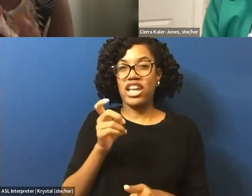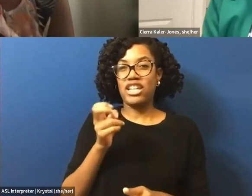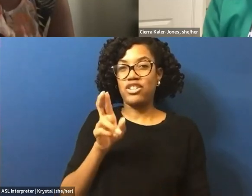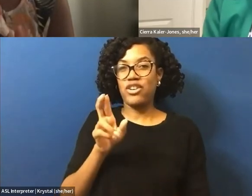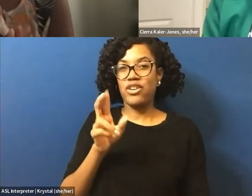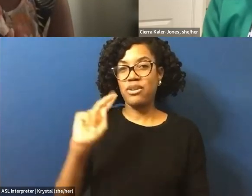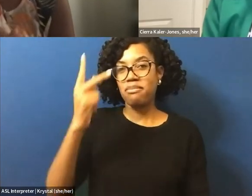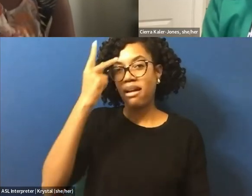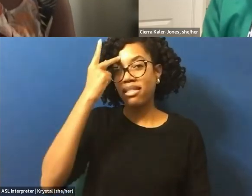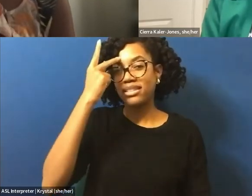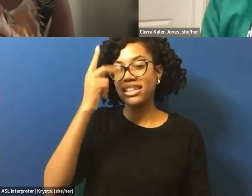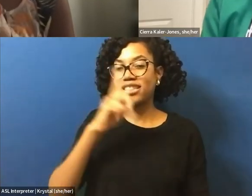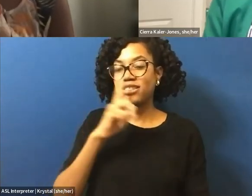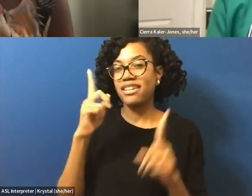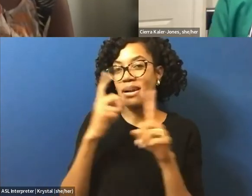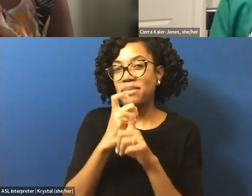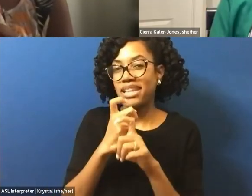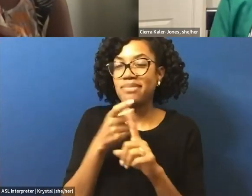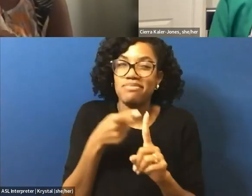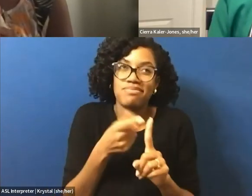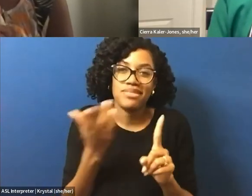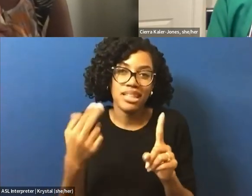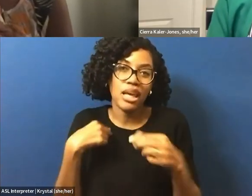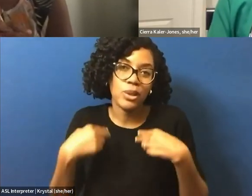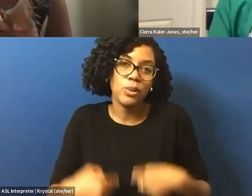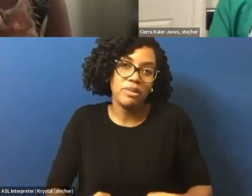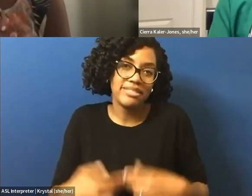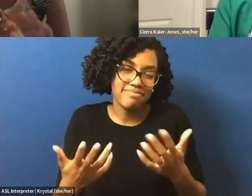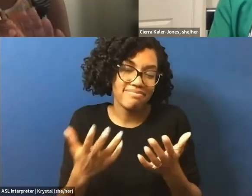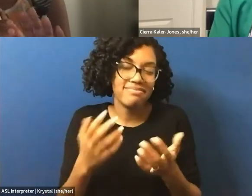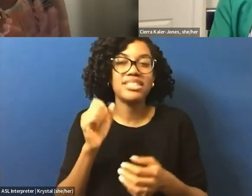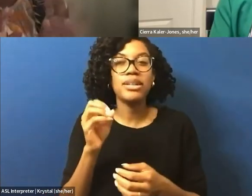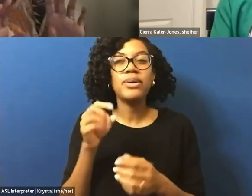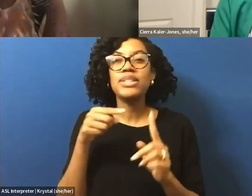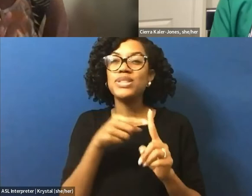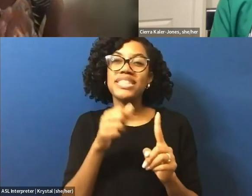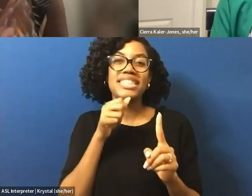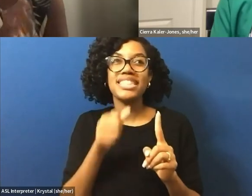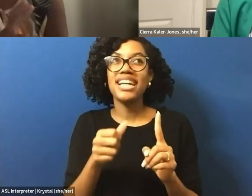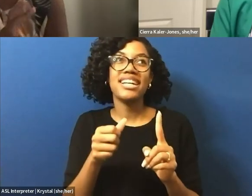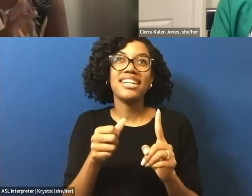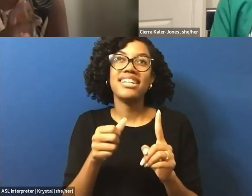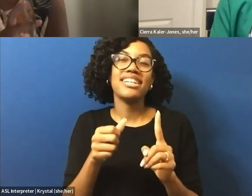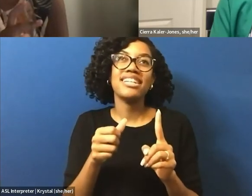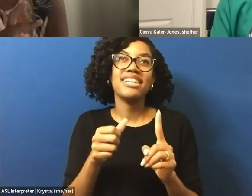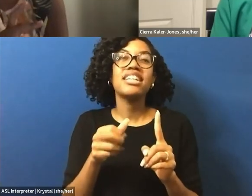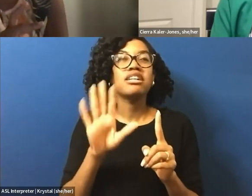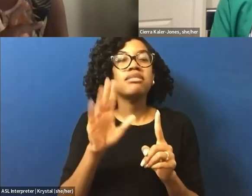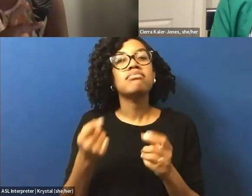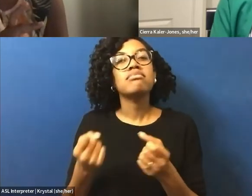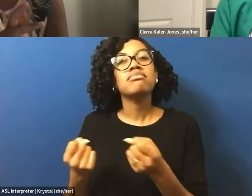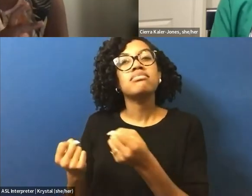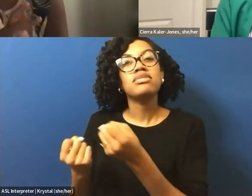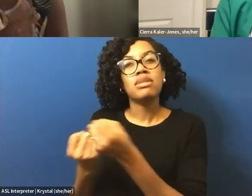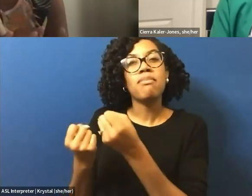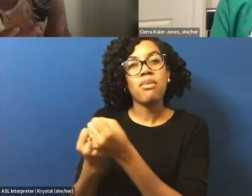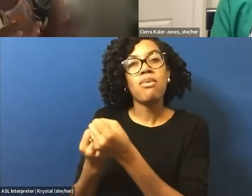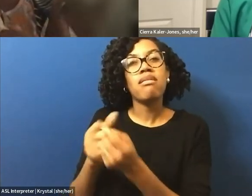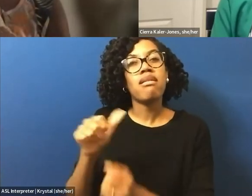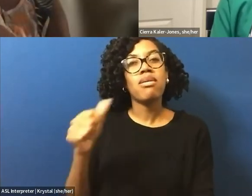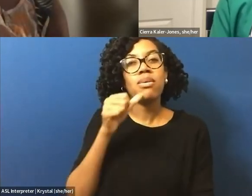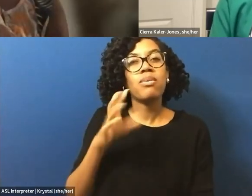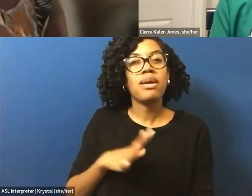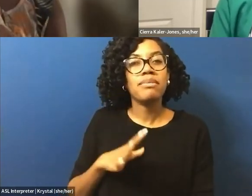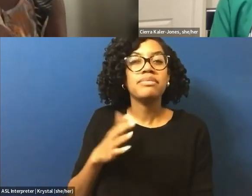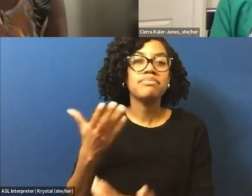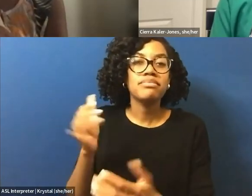And she was also human. And so I think that she was certainly in support of somebody like Angela Davis, right? And